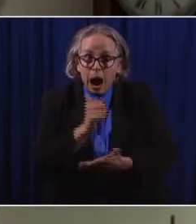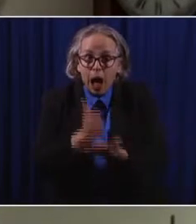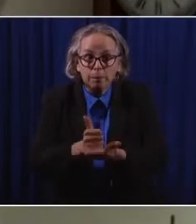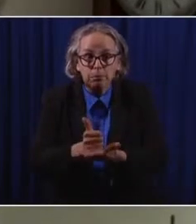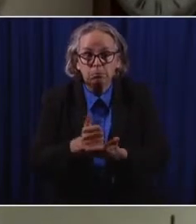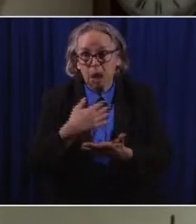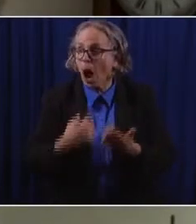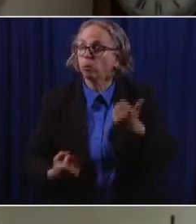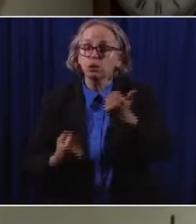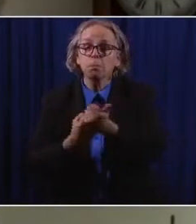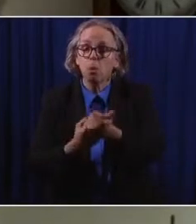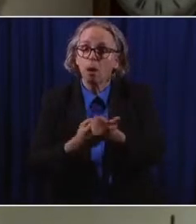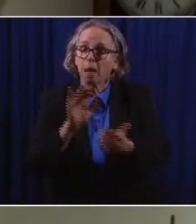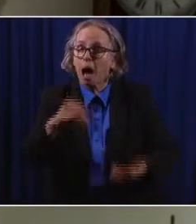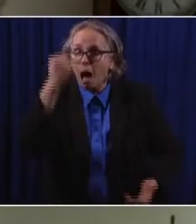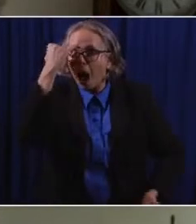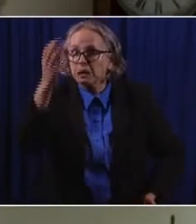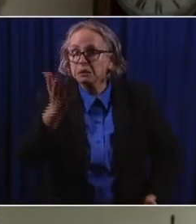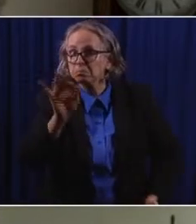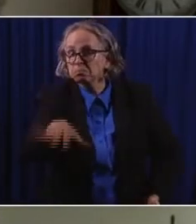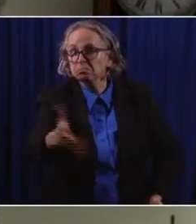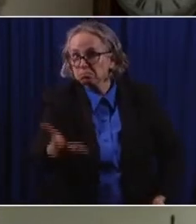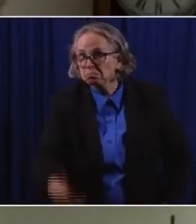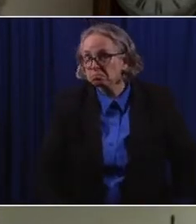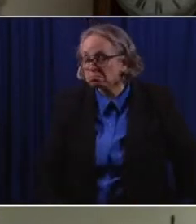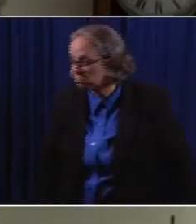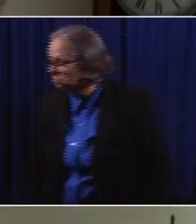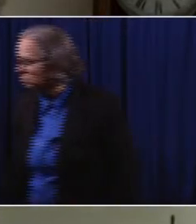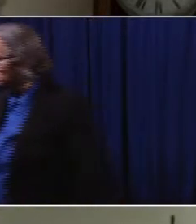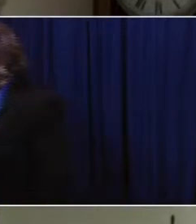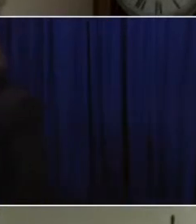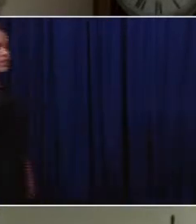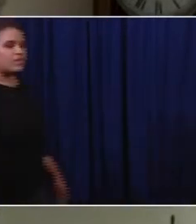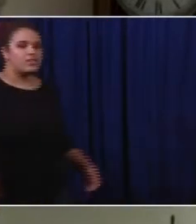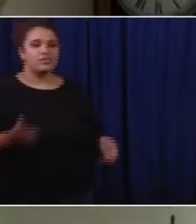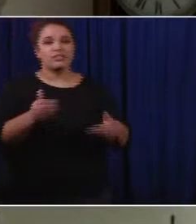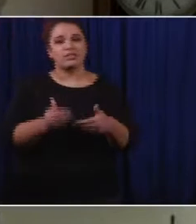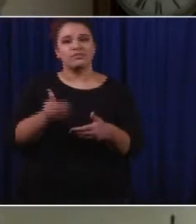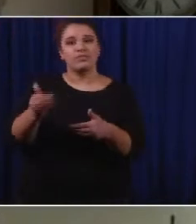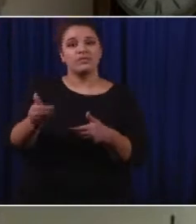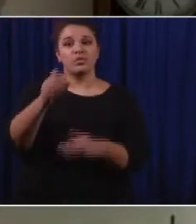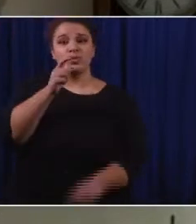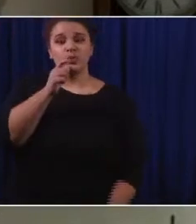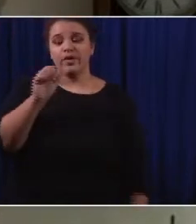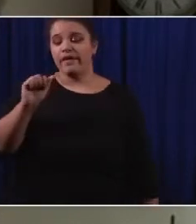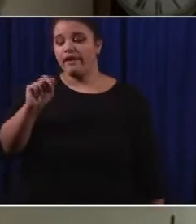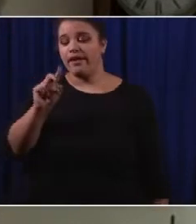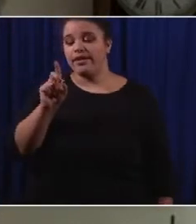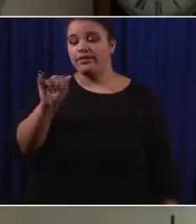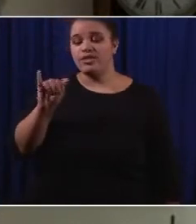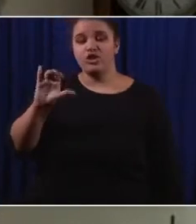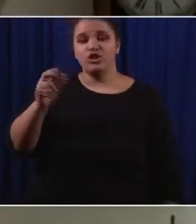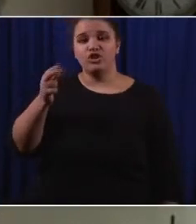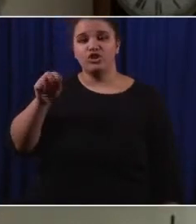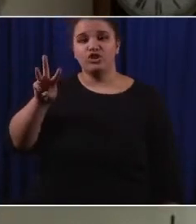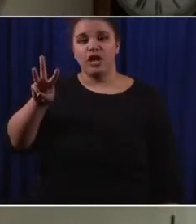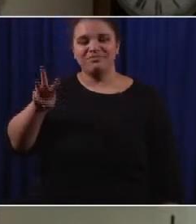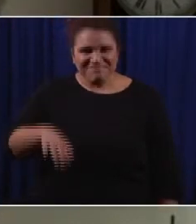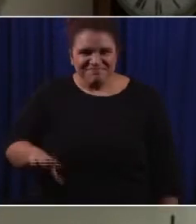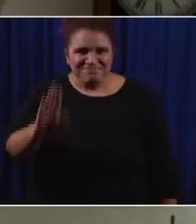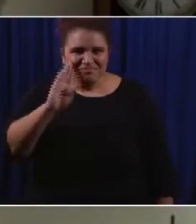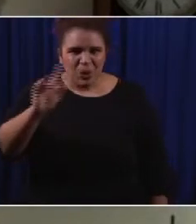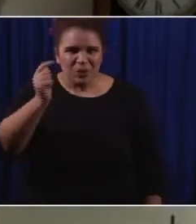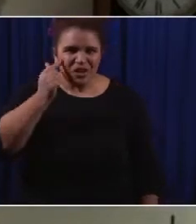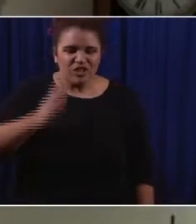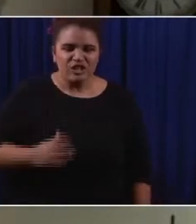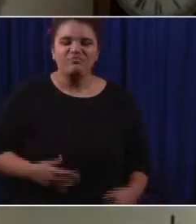Next question is from Andy Chow at Ohio Public Radio and Television. Hi, Governor. Hey, Andy. Governor, at the beginning